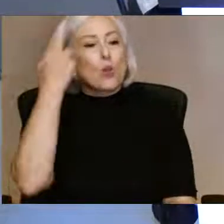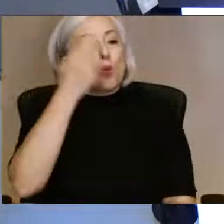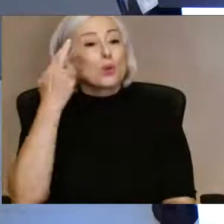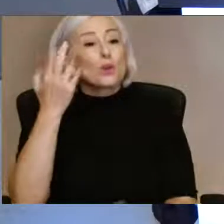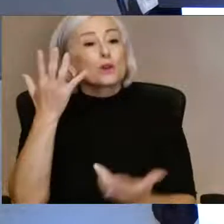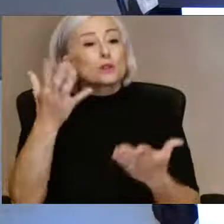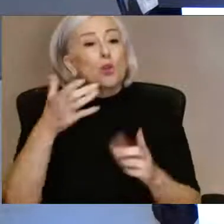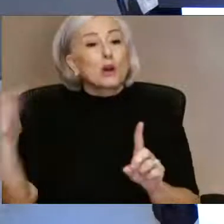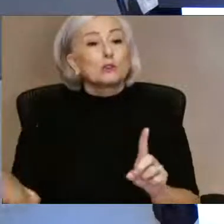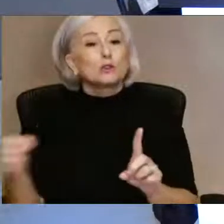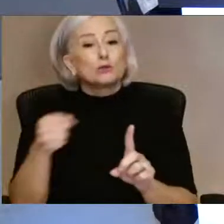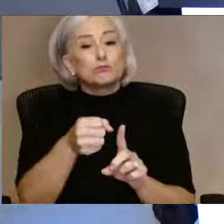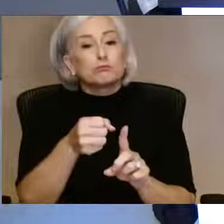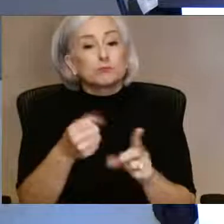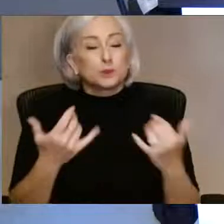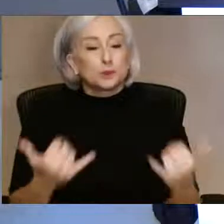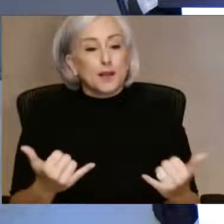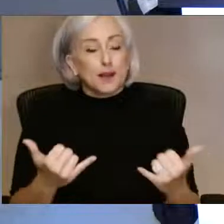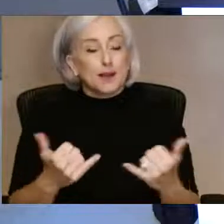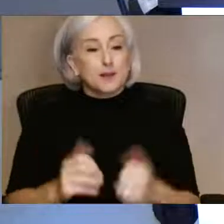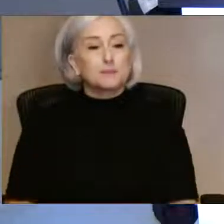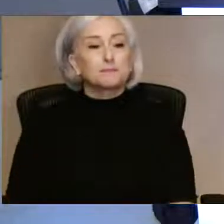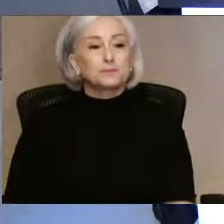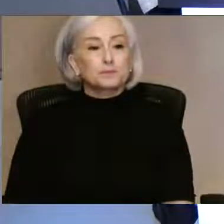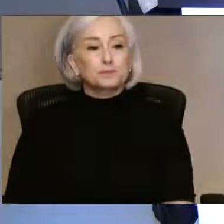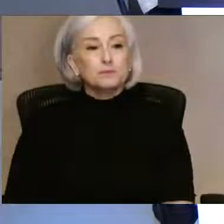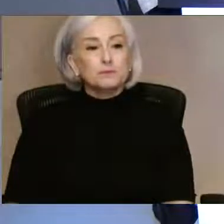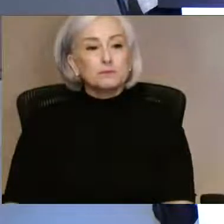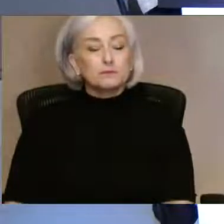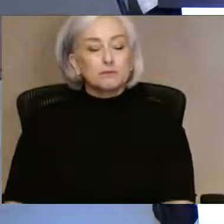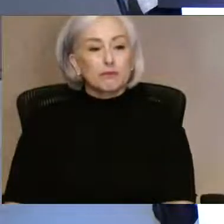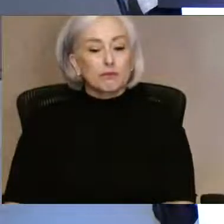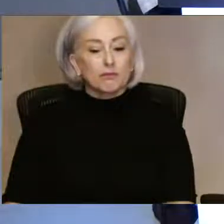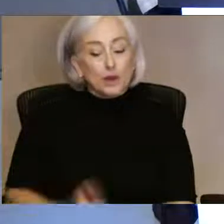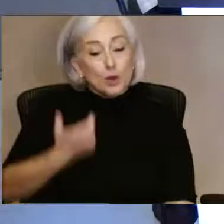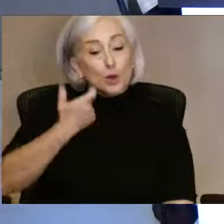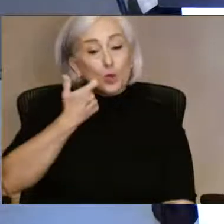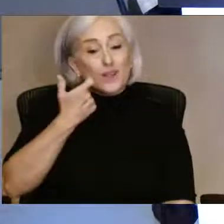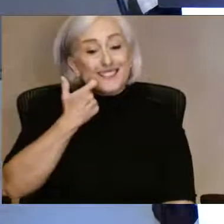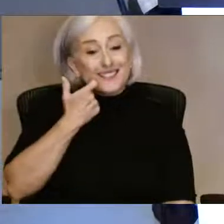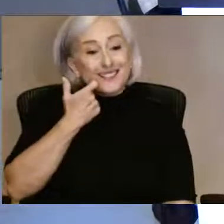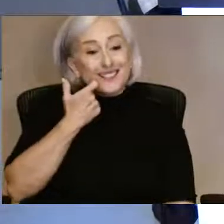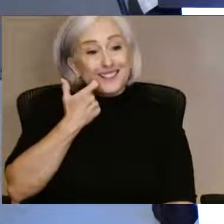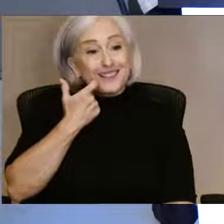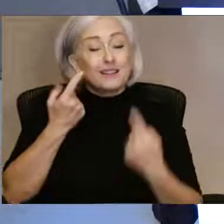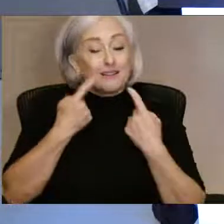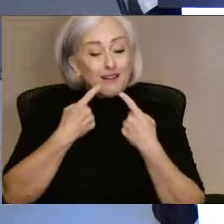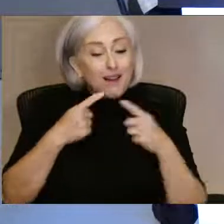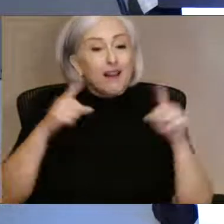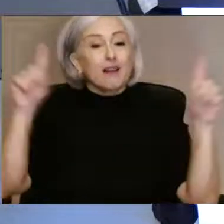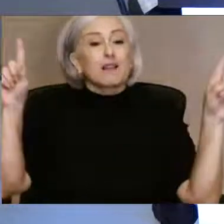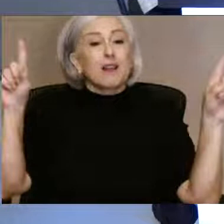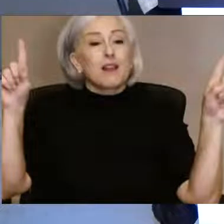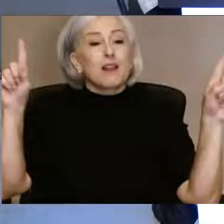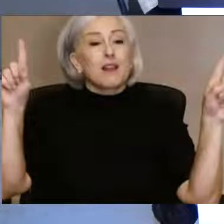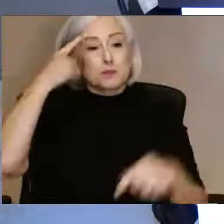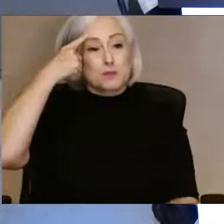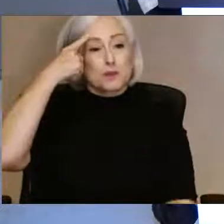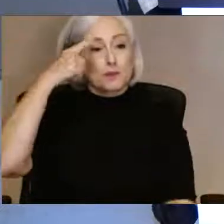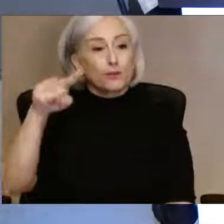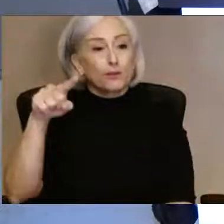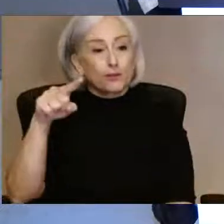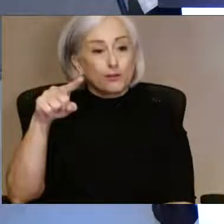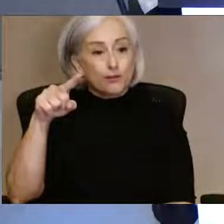morning, Dr. Gerton, is that there was a recent announcement that scientists